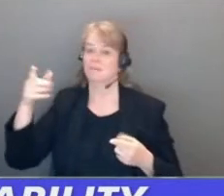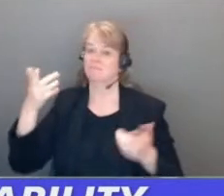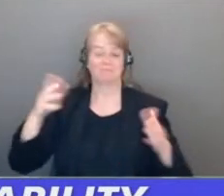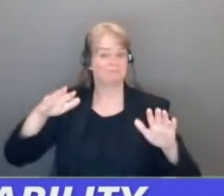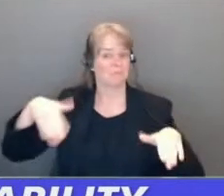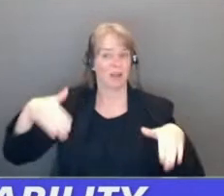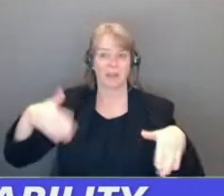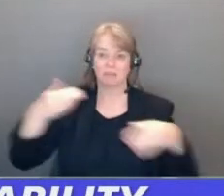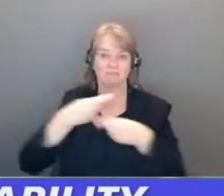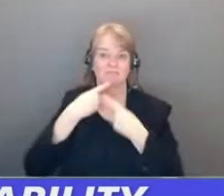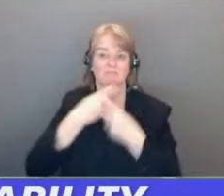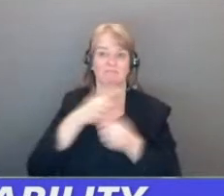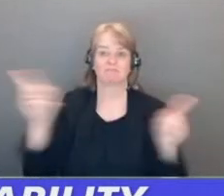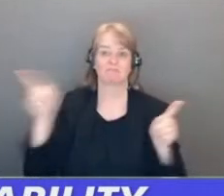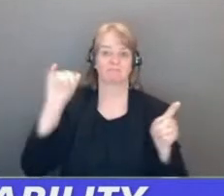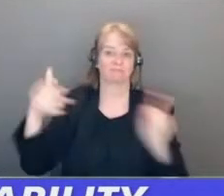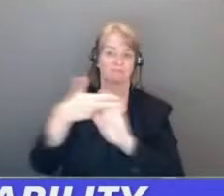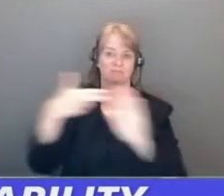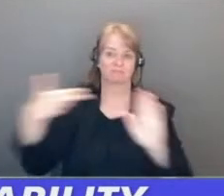grand total of